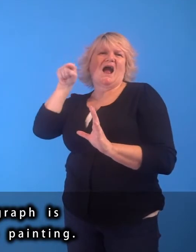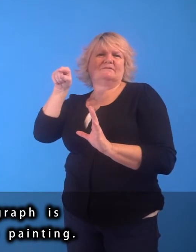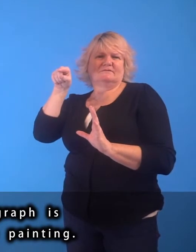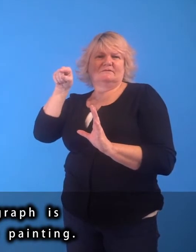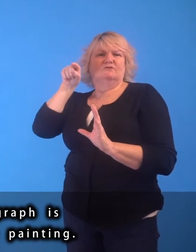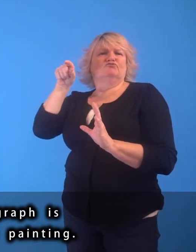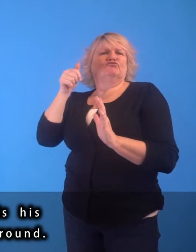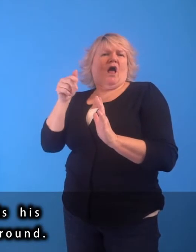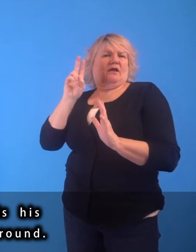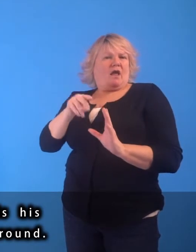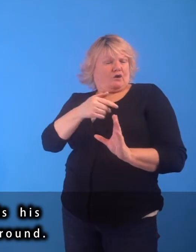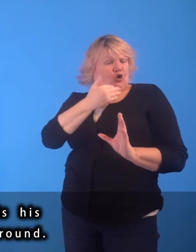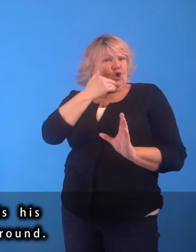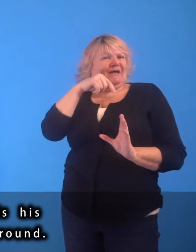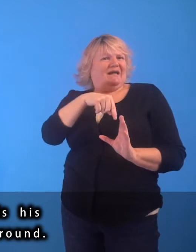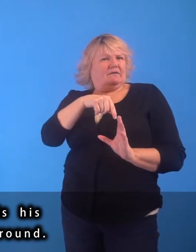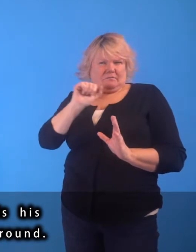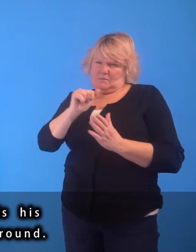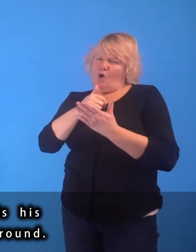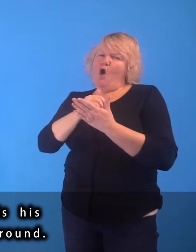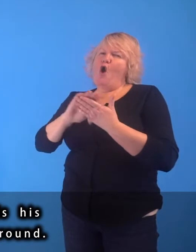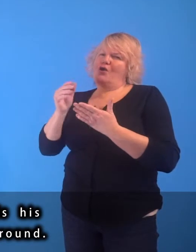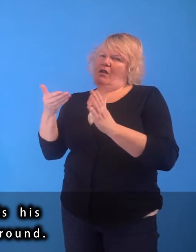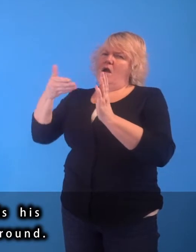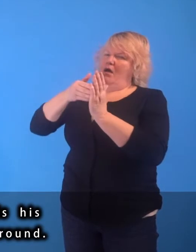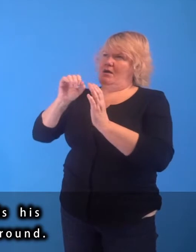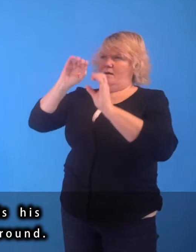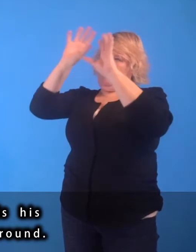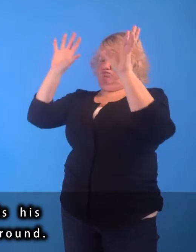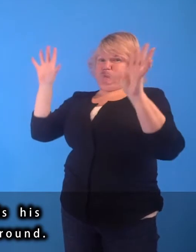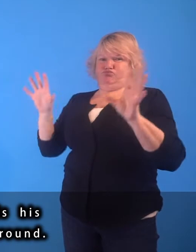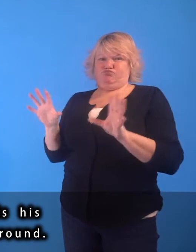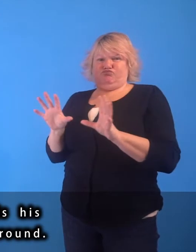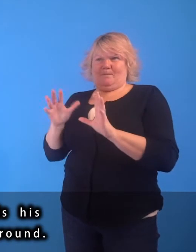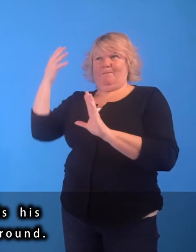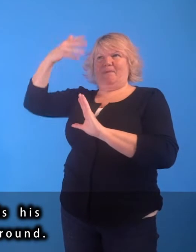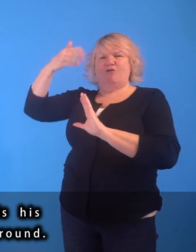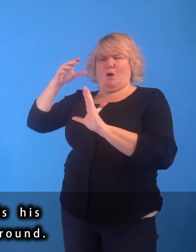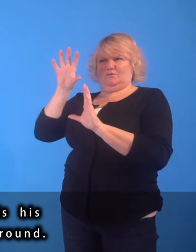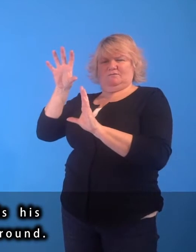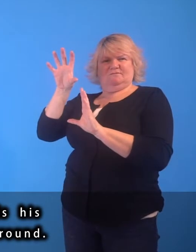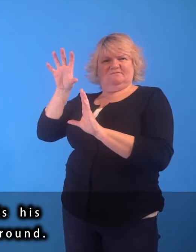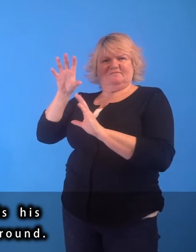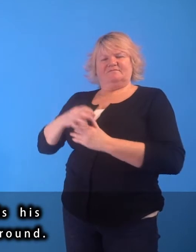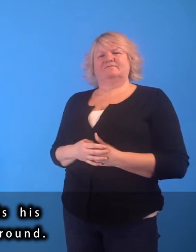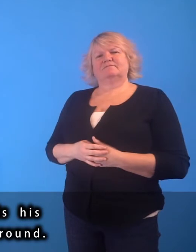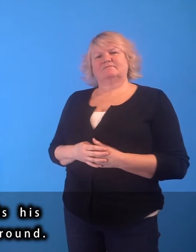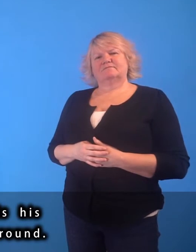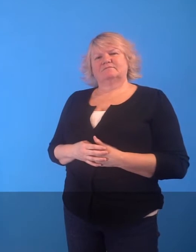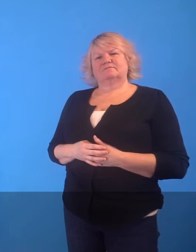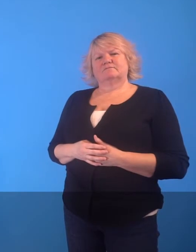painting. Rather than a screen, Hornel adds his signature frenzied floral